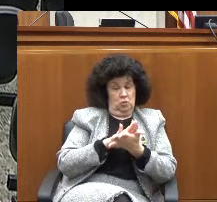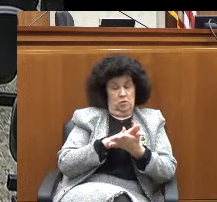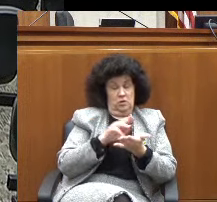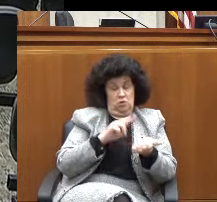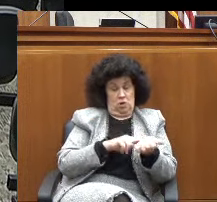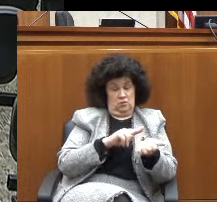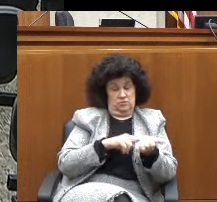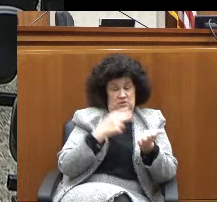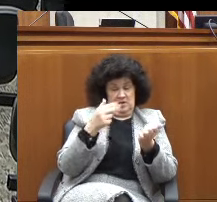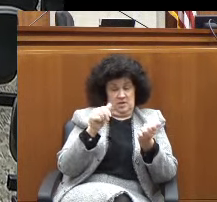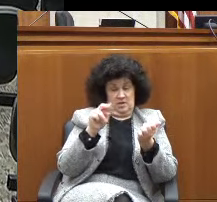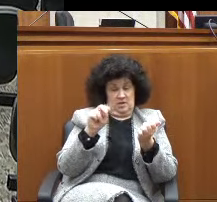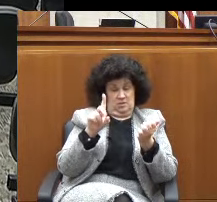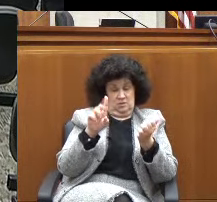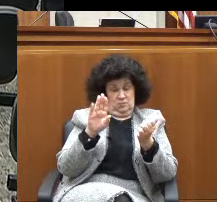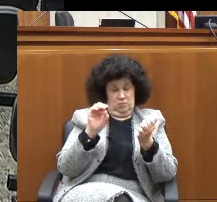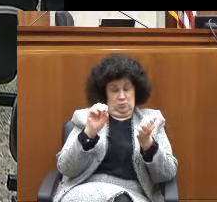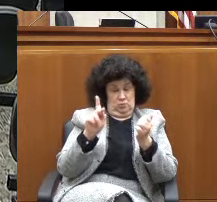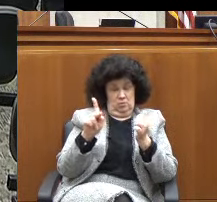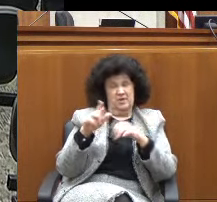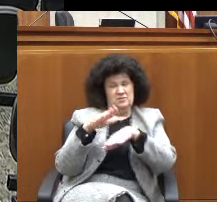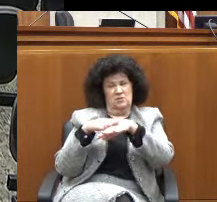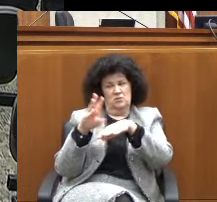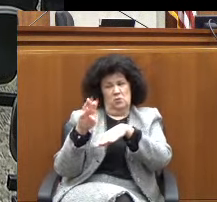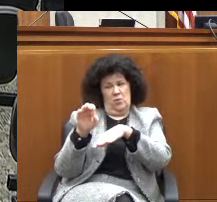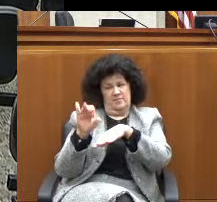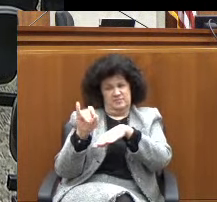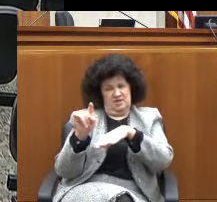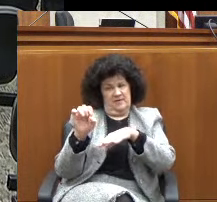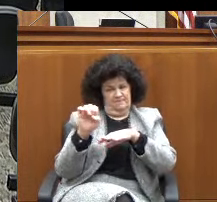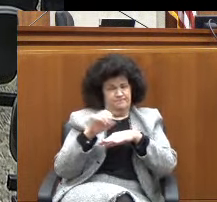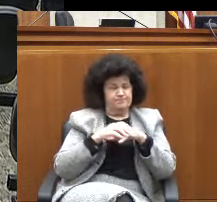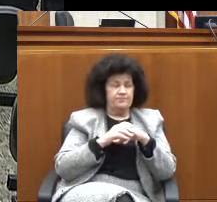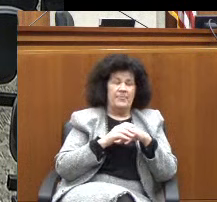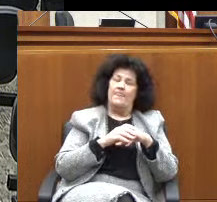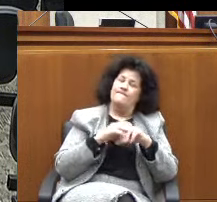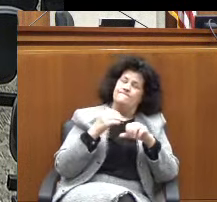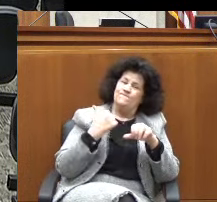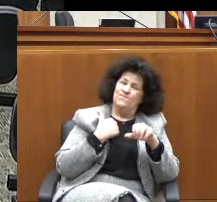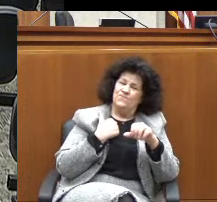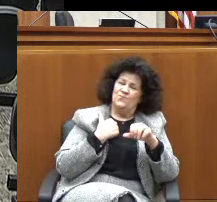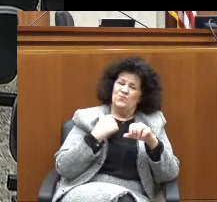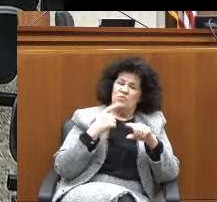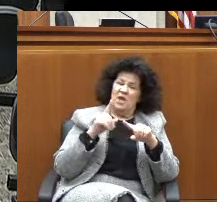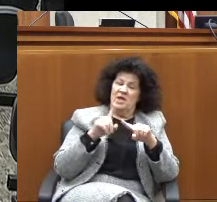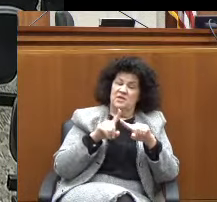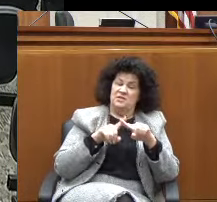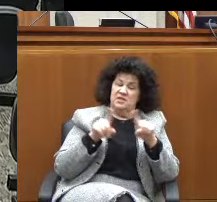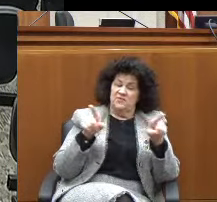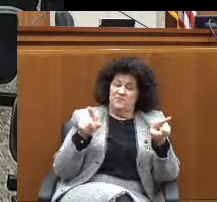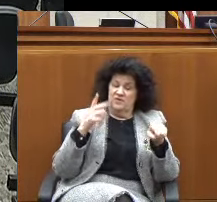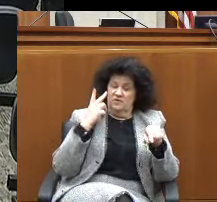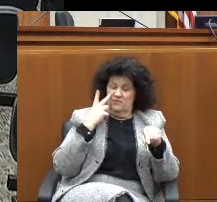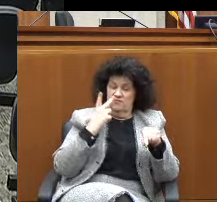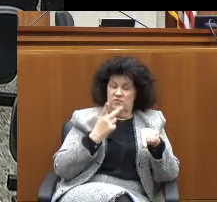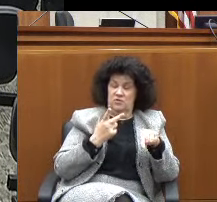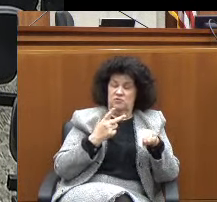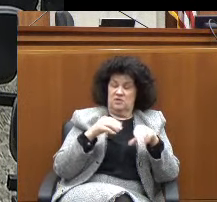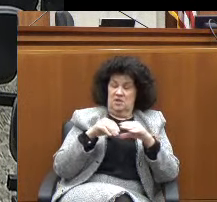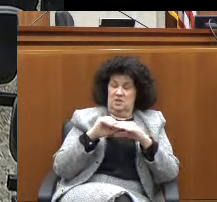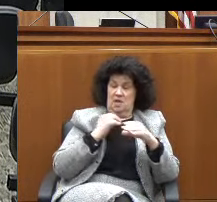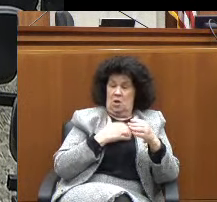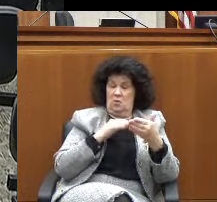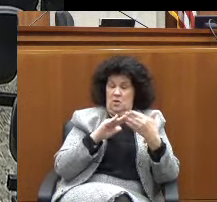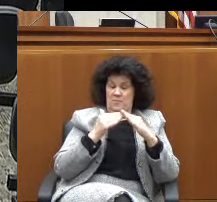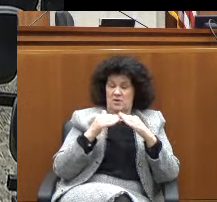for administrators that's on our website. We have differencing views on our committee